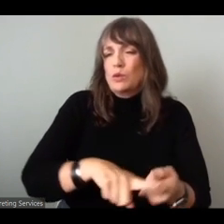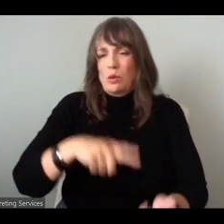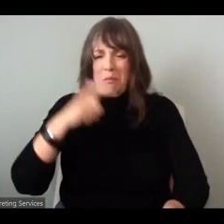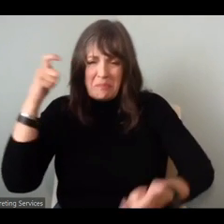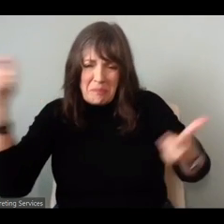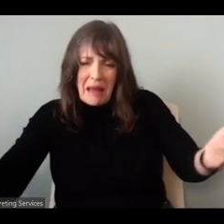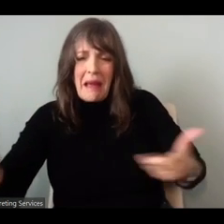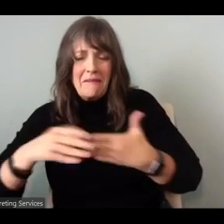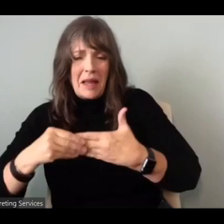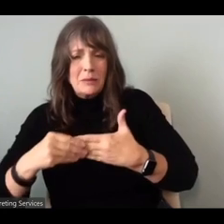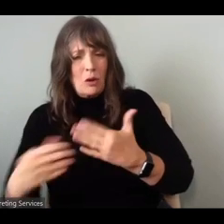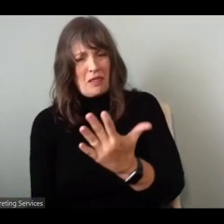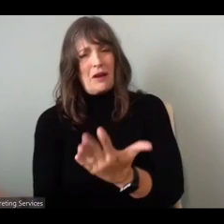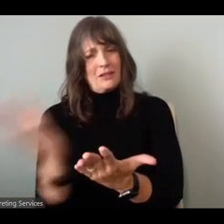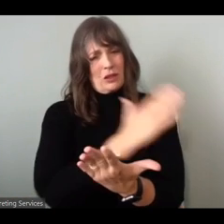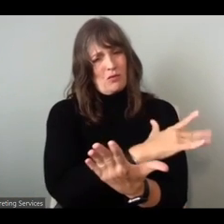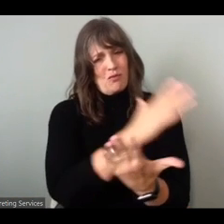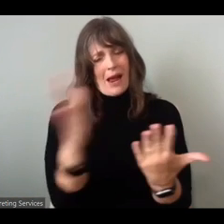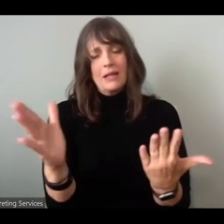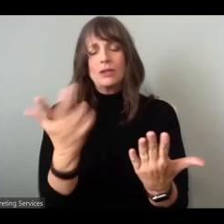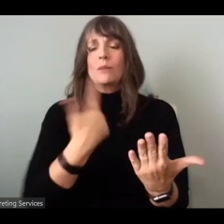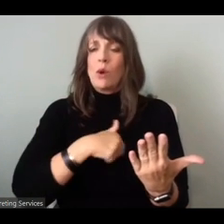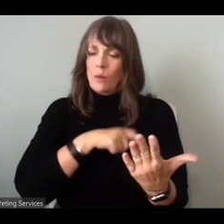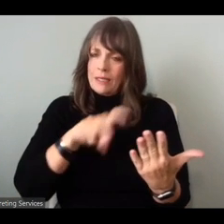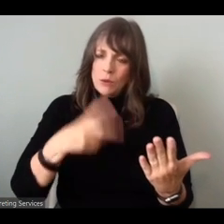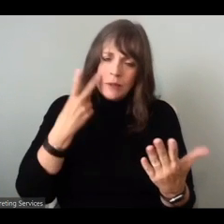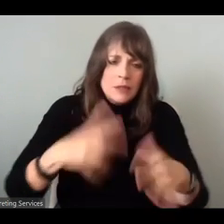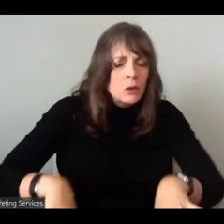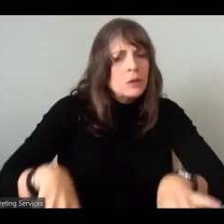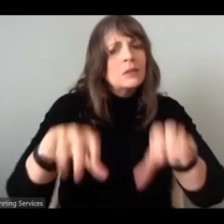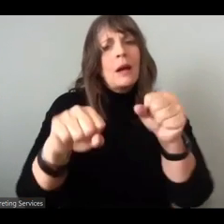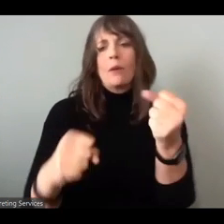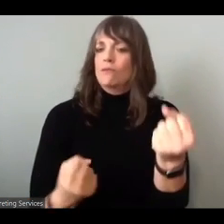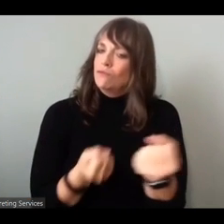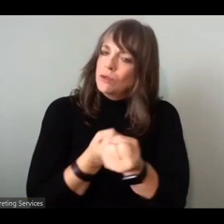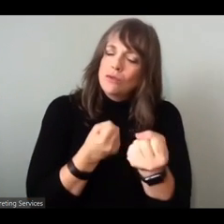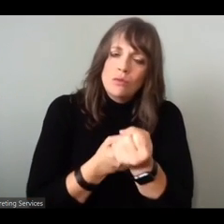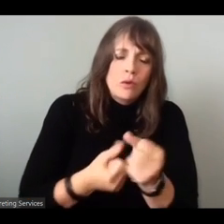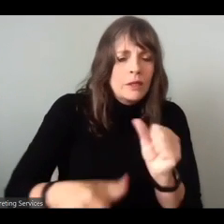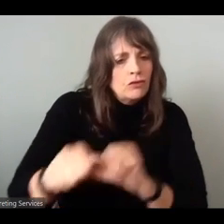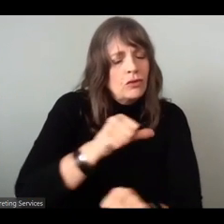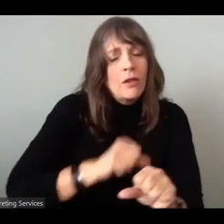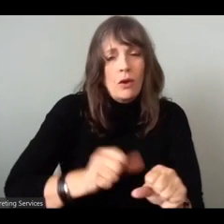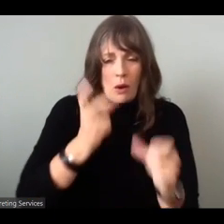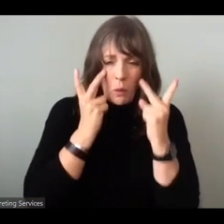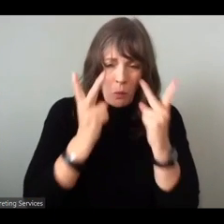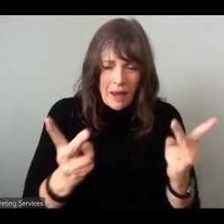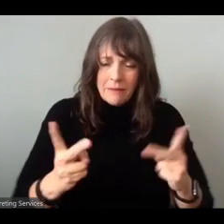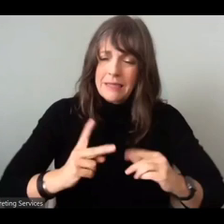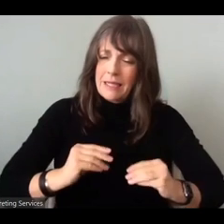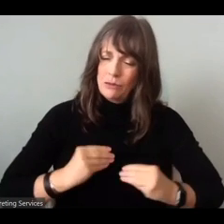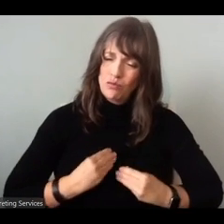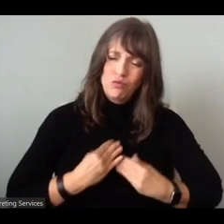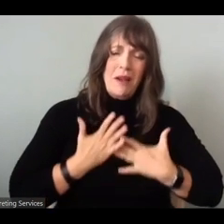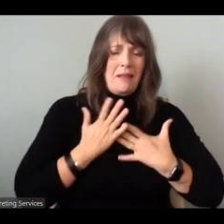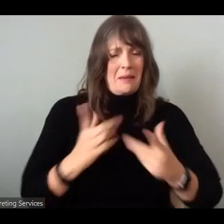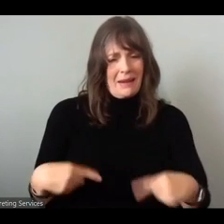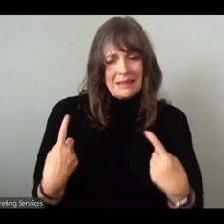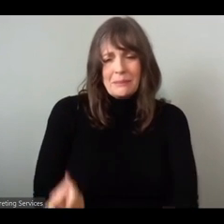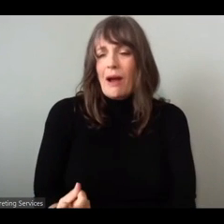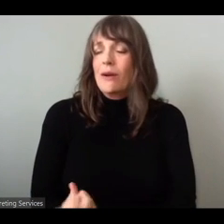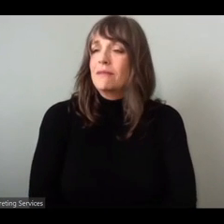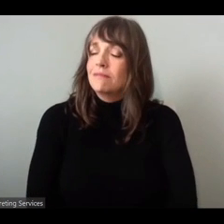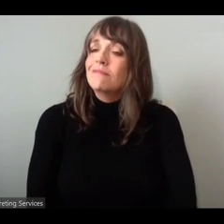physical social distancing and of limiting travel are resulting in canceled or postponed performances and events, declines in